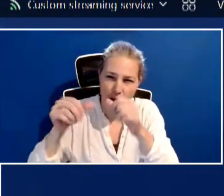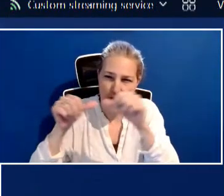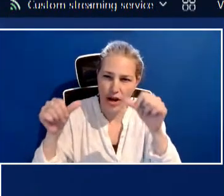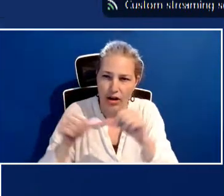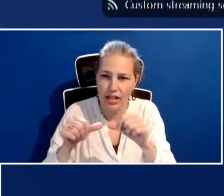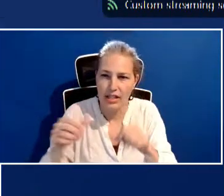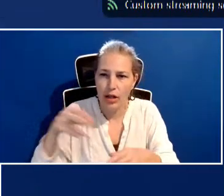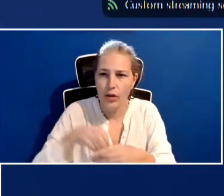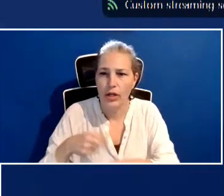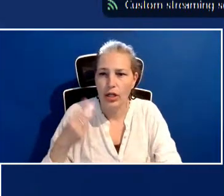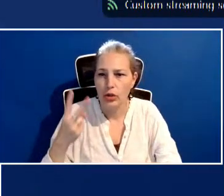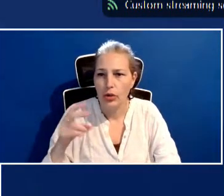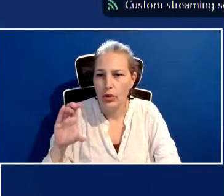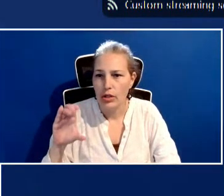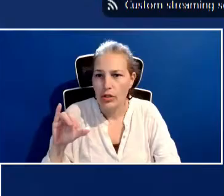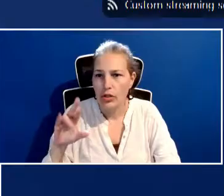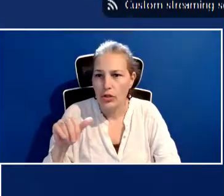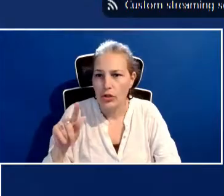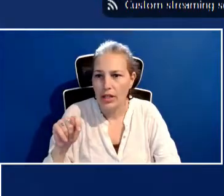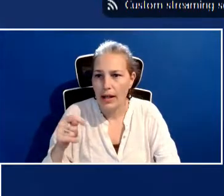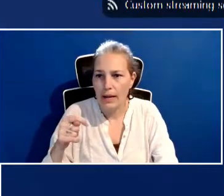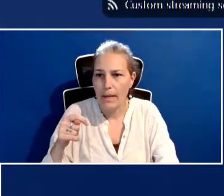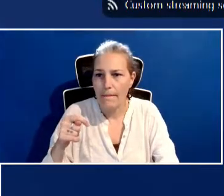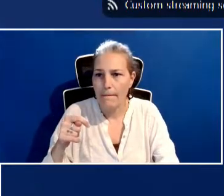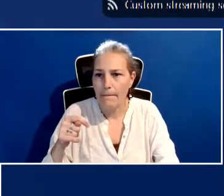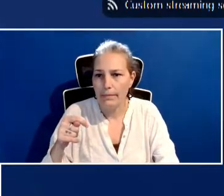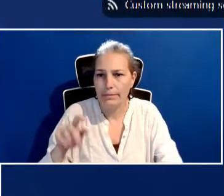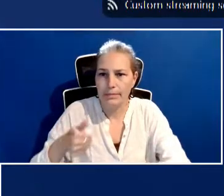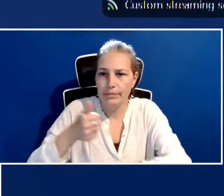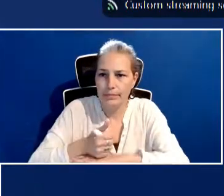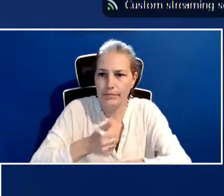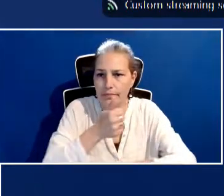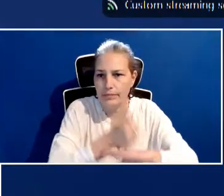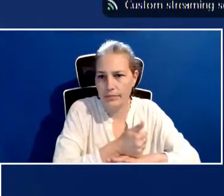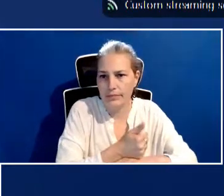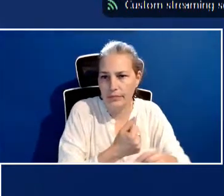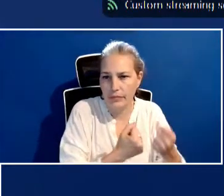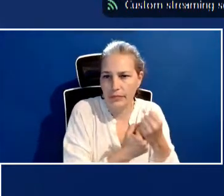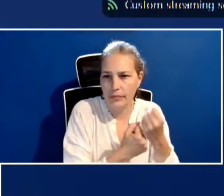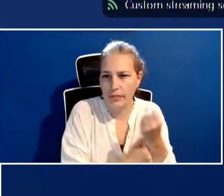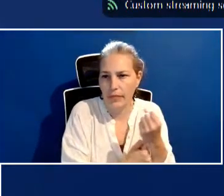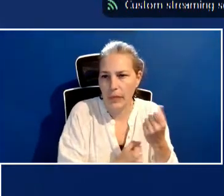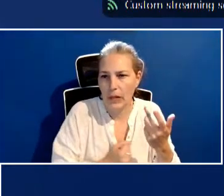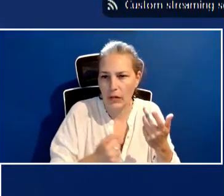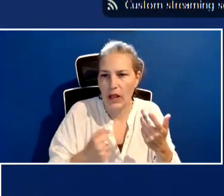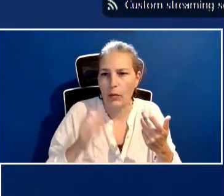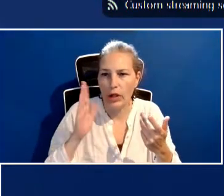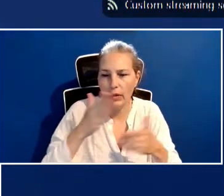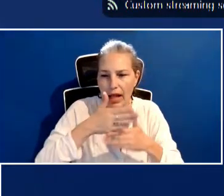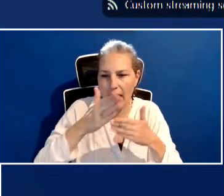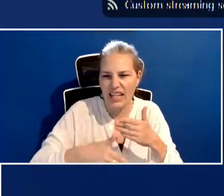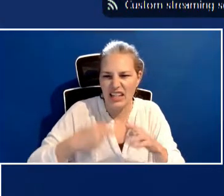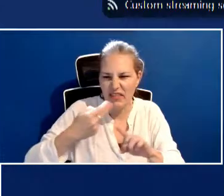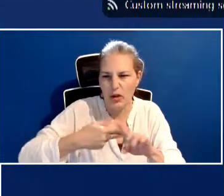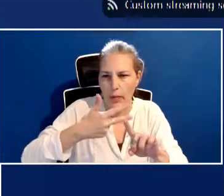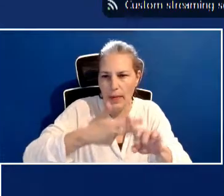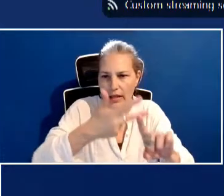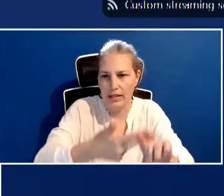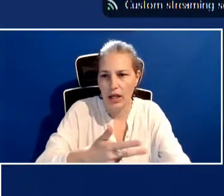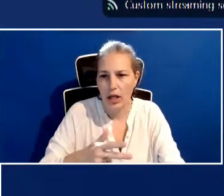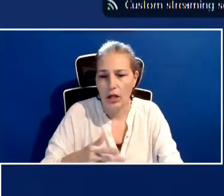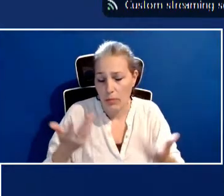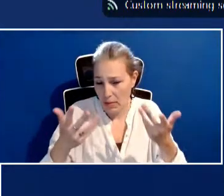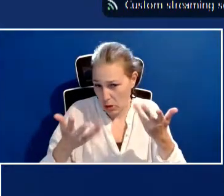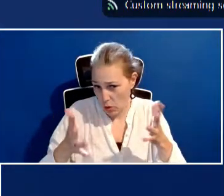within the upcoming months. Some of that work that you're seeing there in Altadena is what